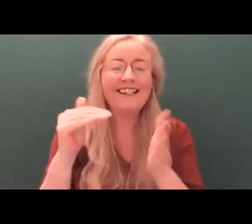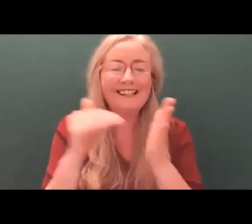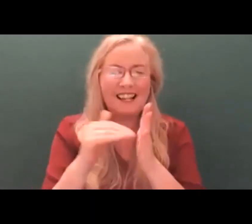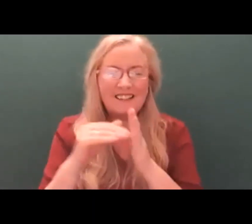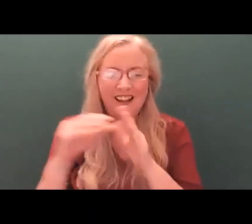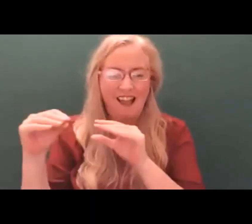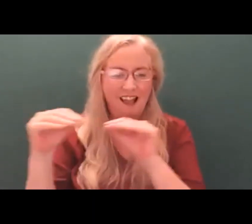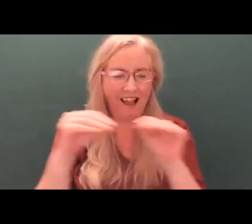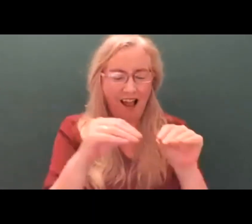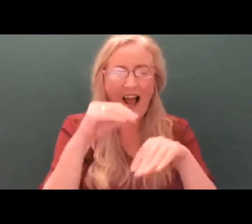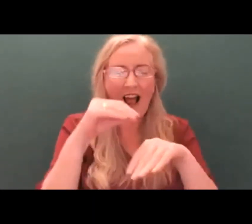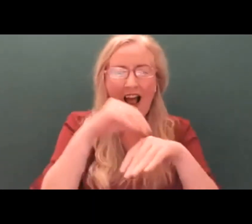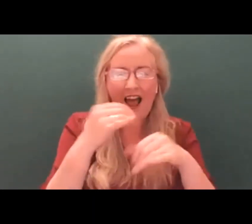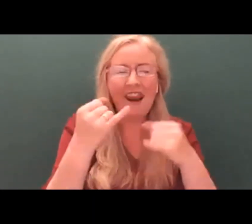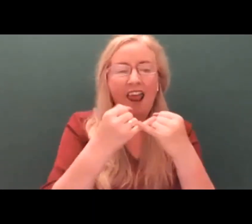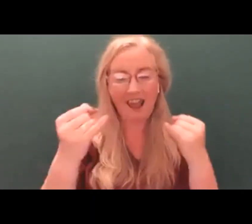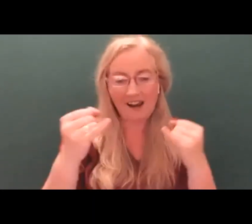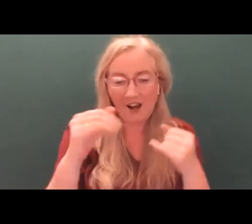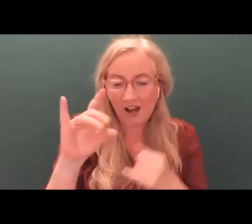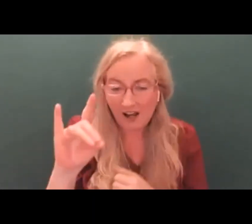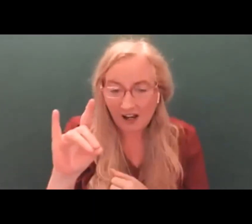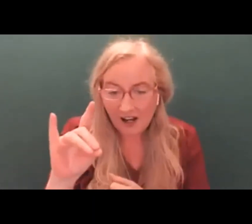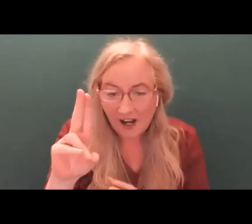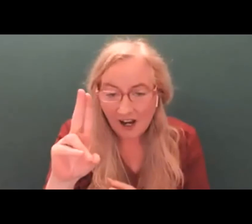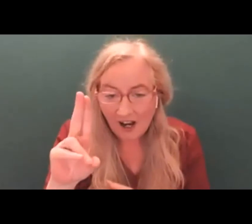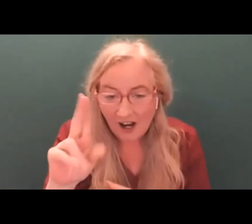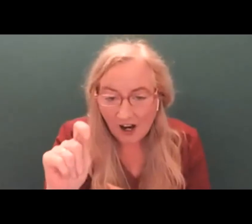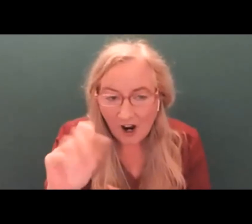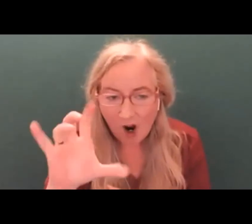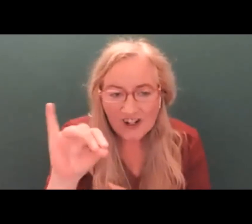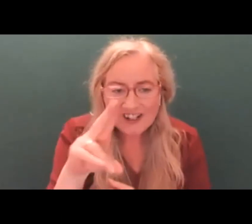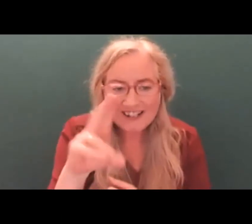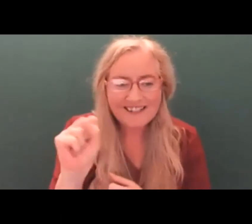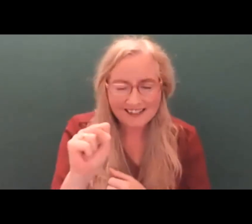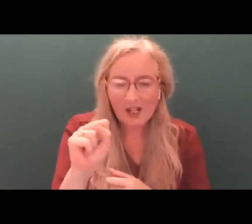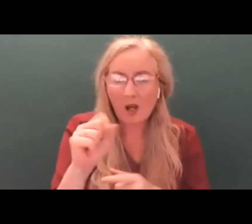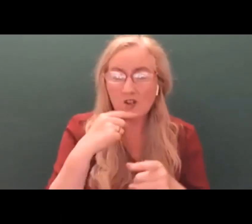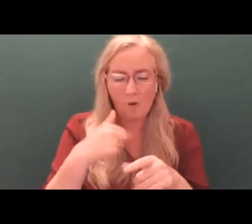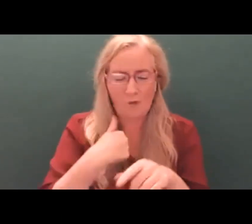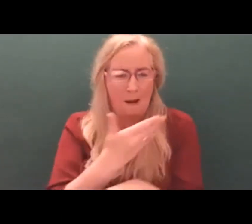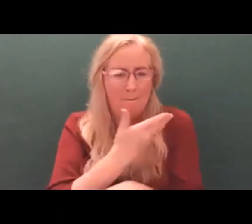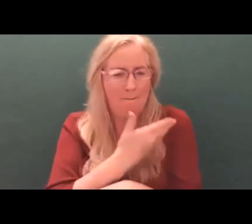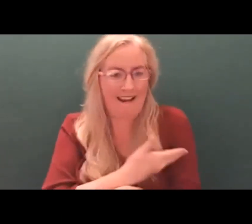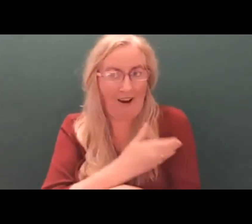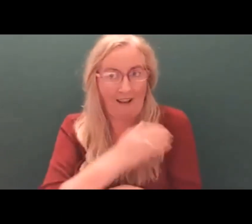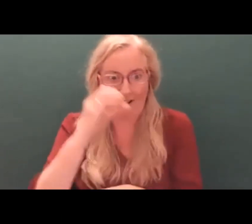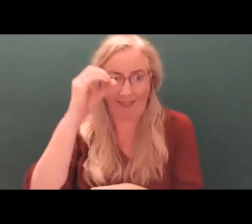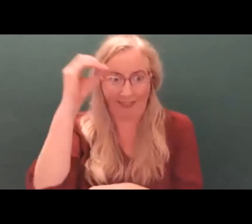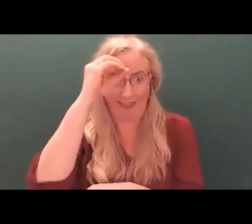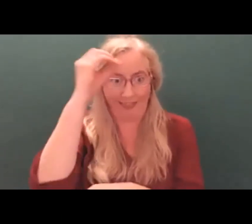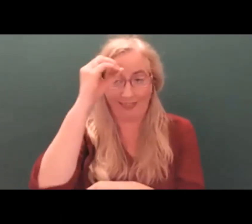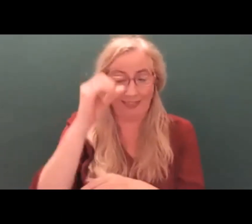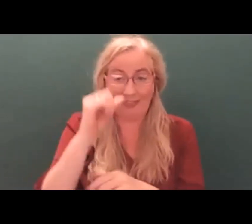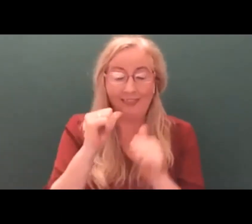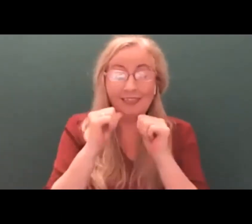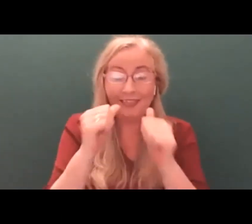Ellen Hutchins Festival online for the first time. And we were fairly much beginners, almost absolute beginners in this. Usually the